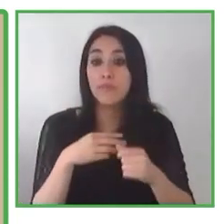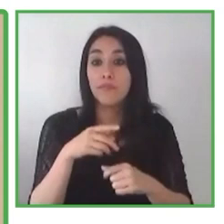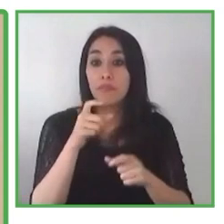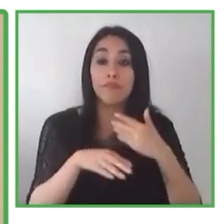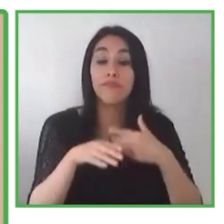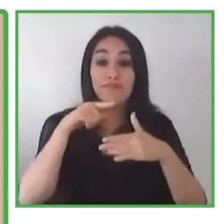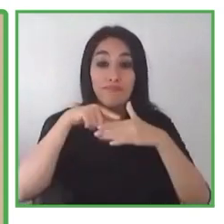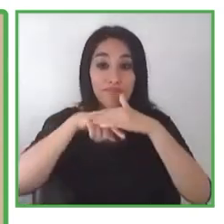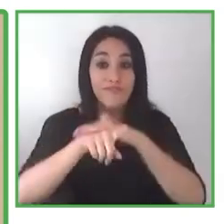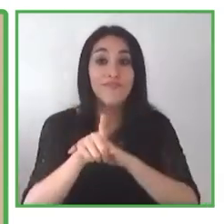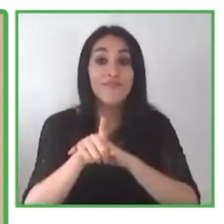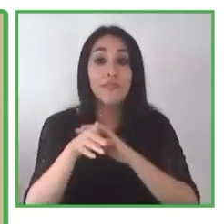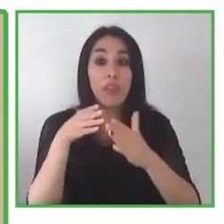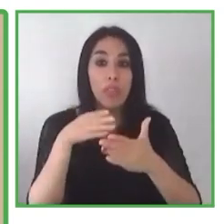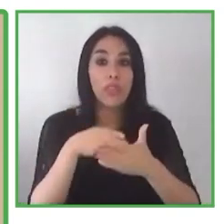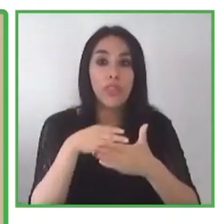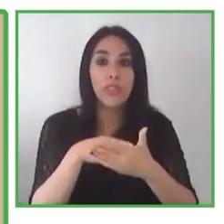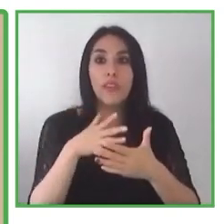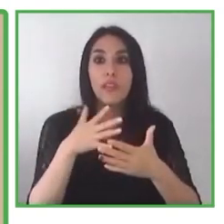with disabilities